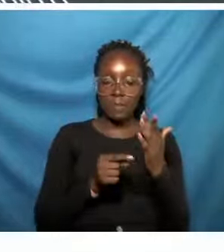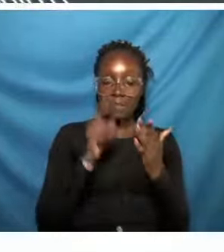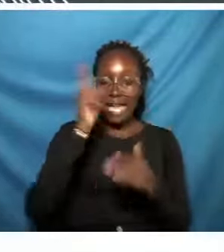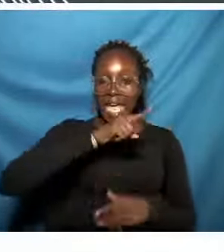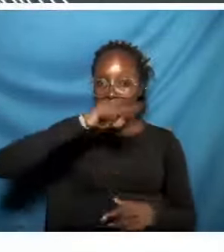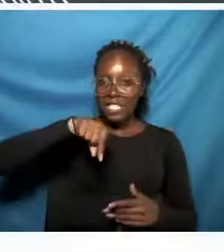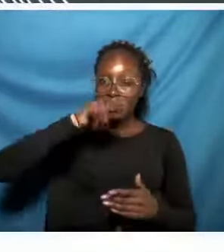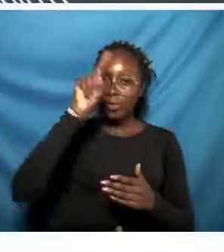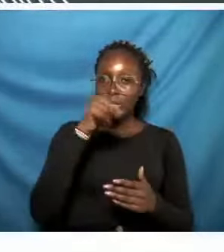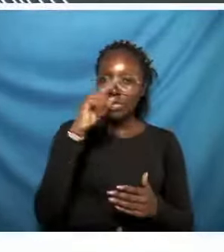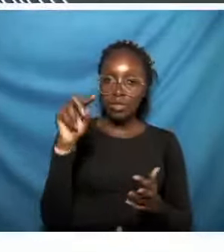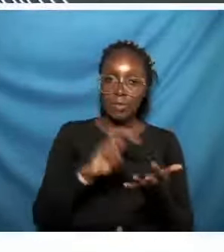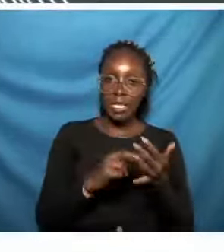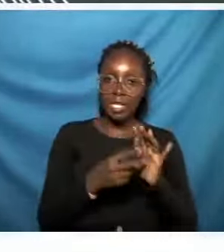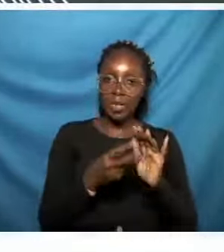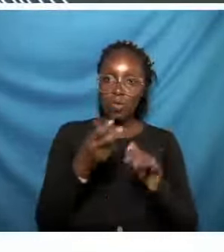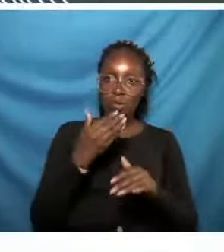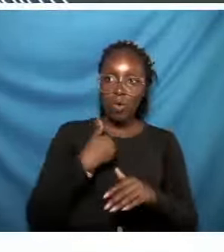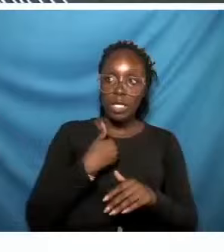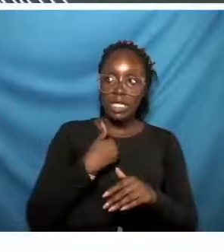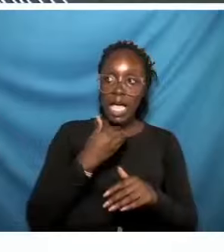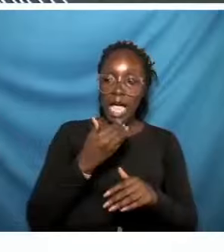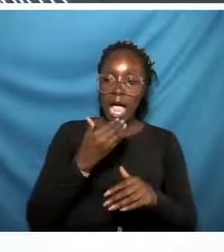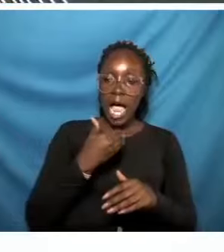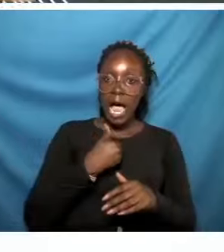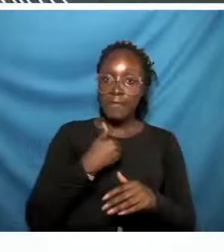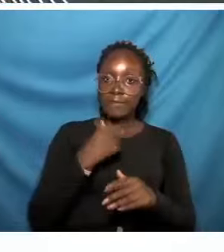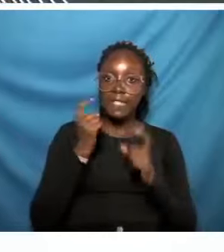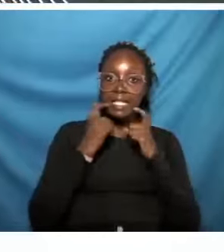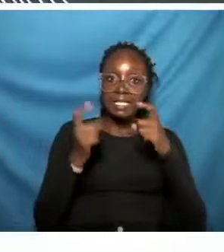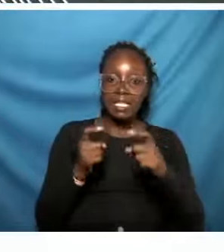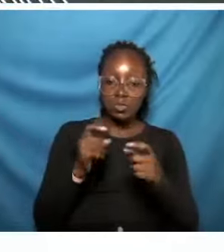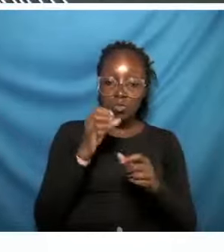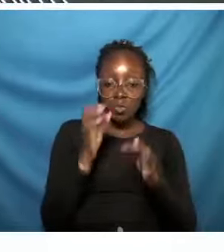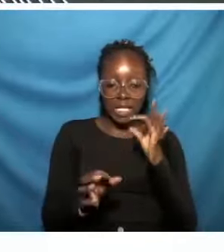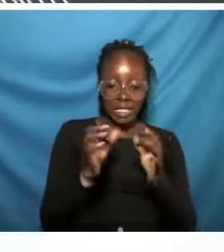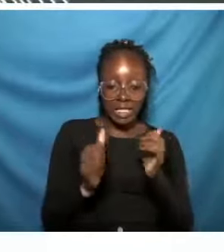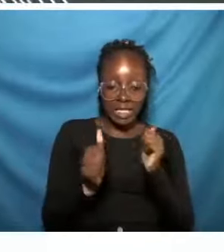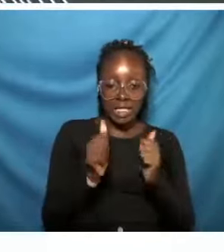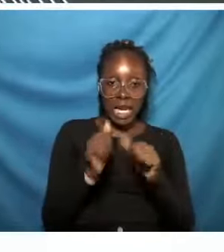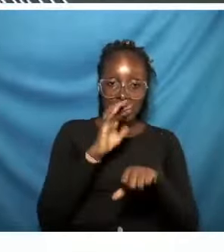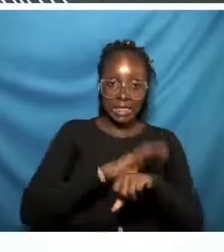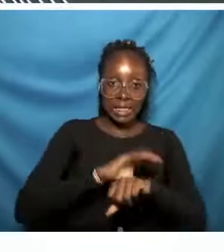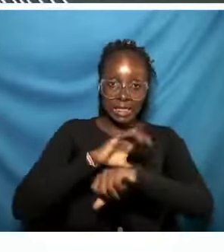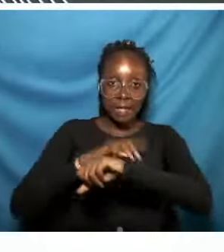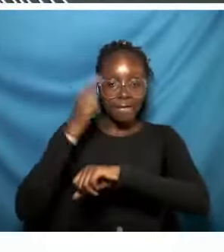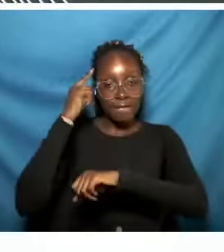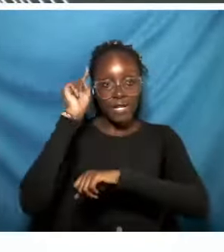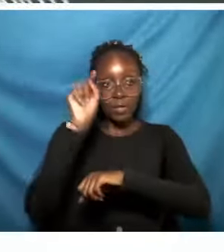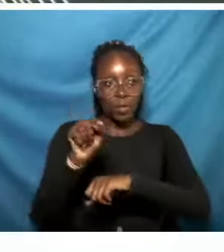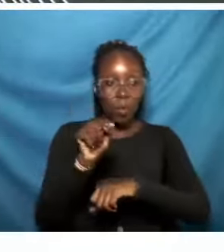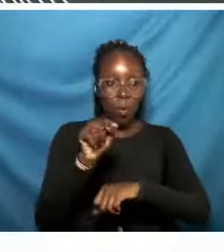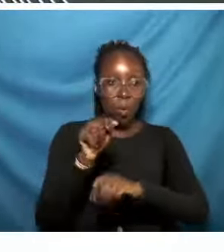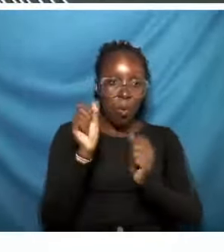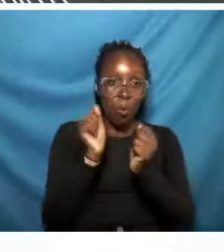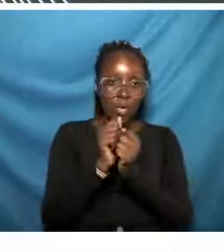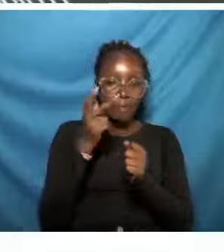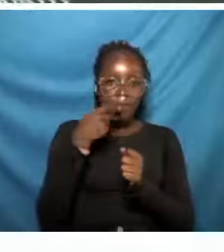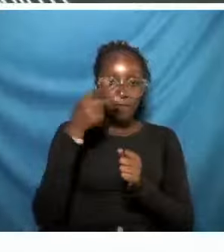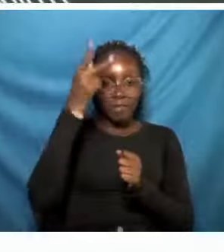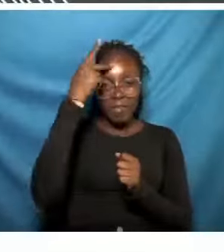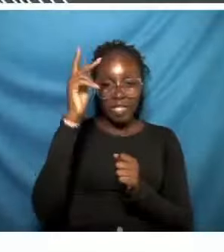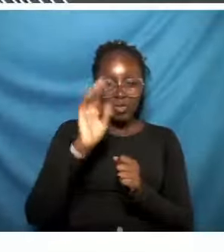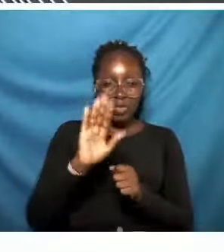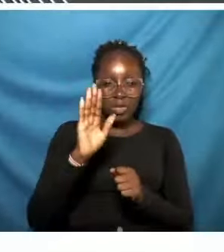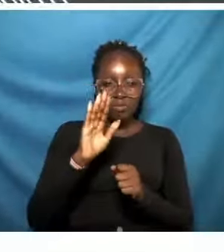behalf by your parents and forefathers that constantly stand against you and they keep calling on your